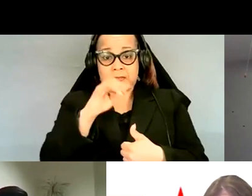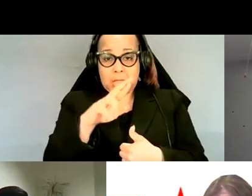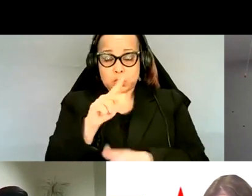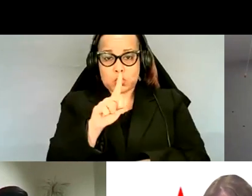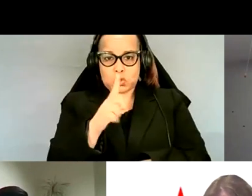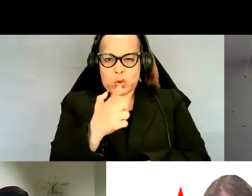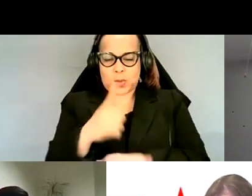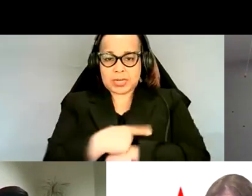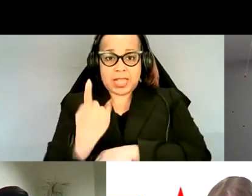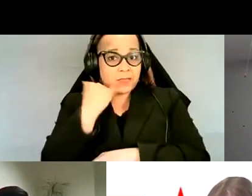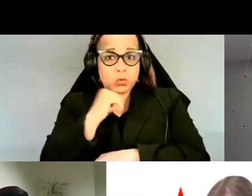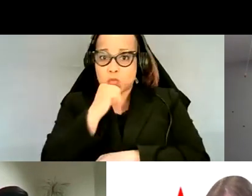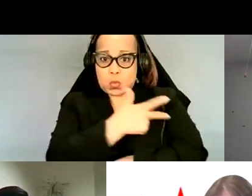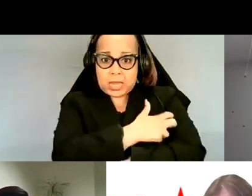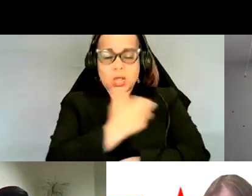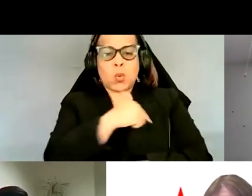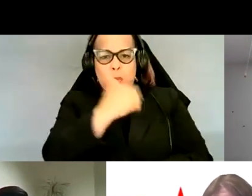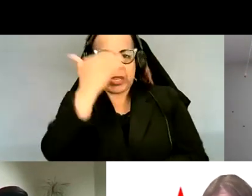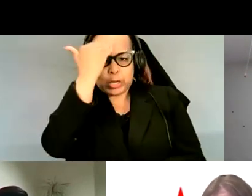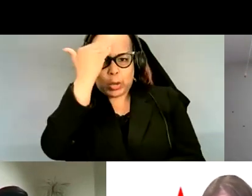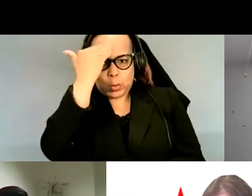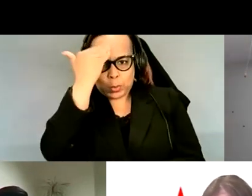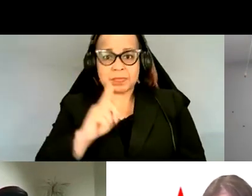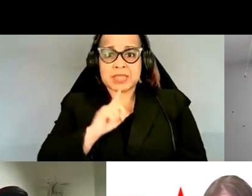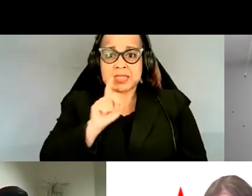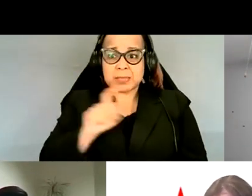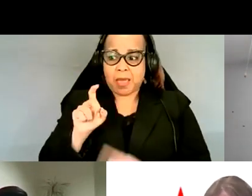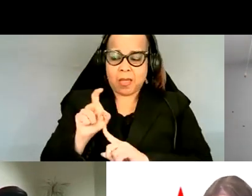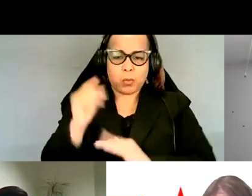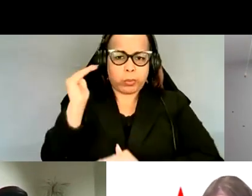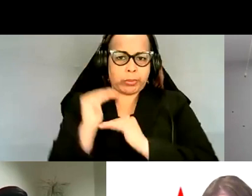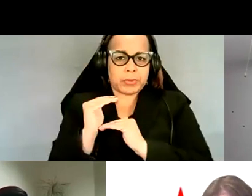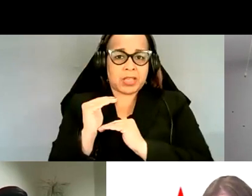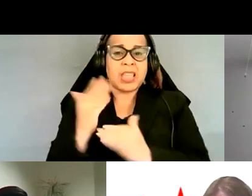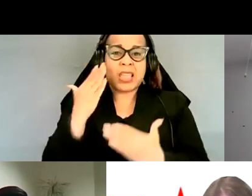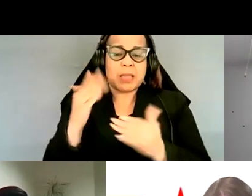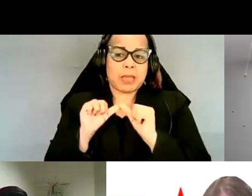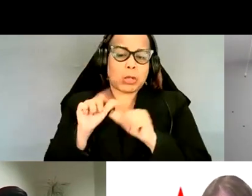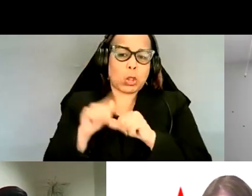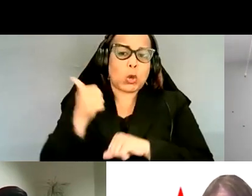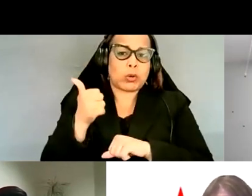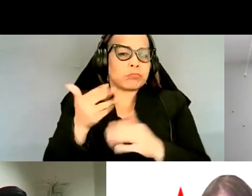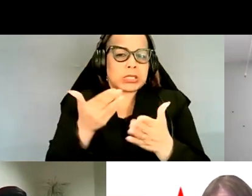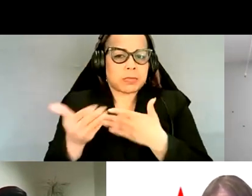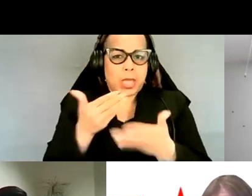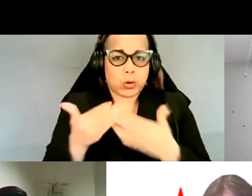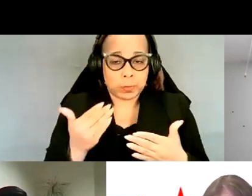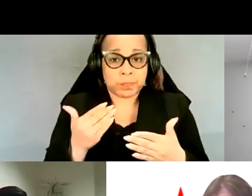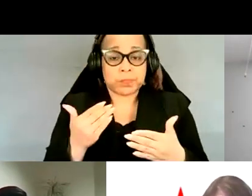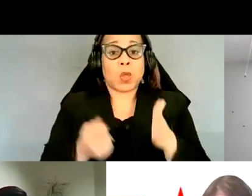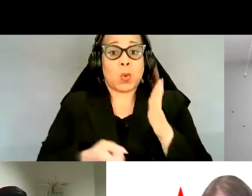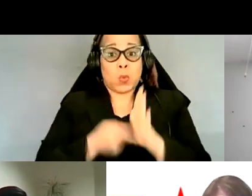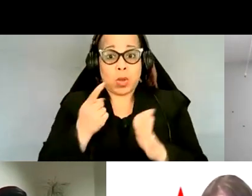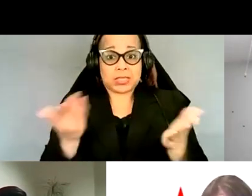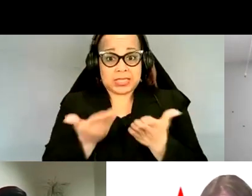even if you don't get it, because we know that supply is very limited and you might take a little longer, it doesn't matter. Once it's here, like